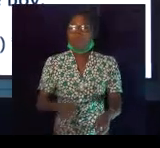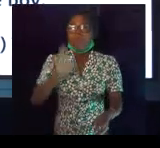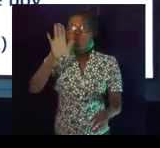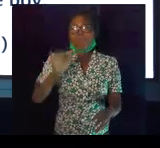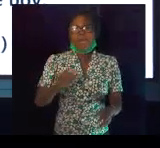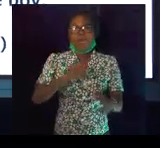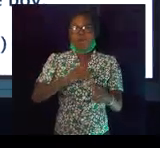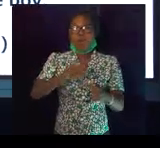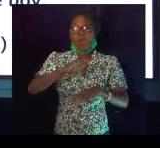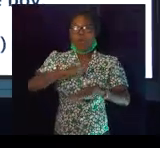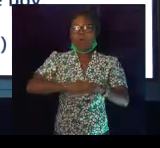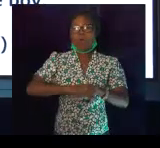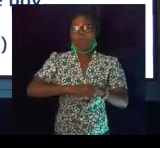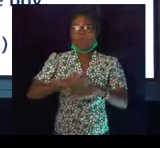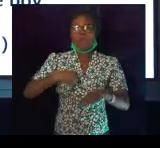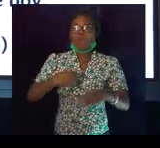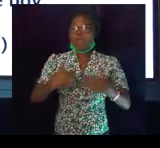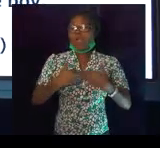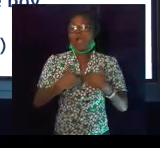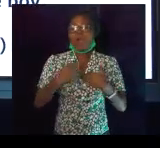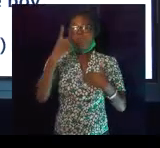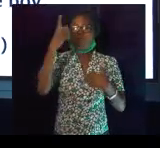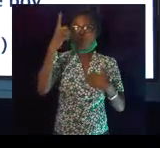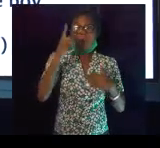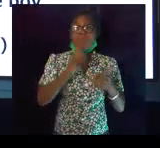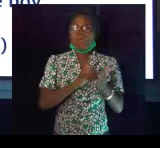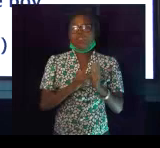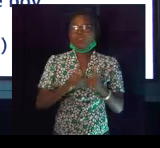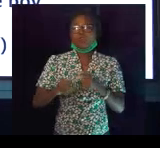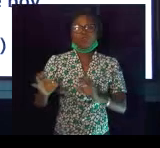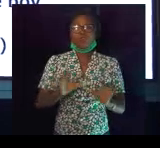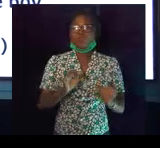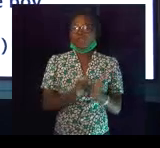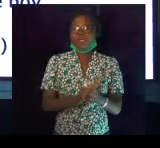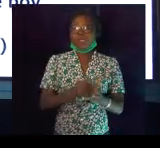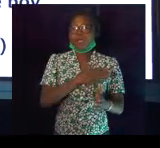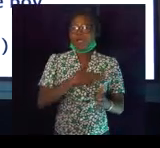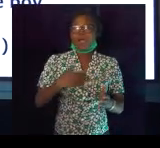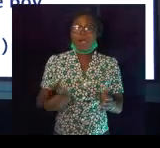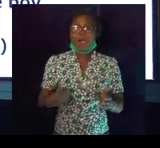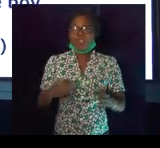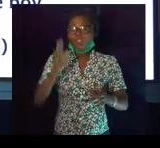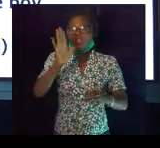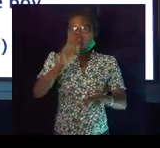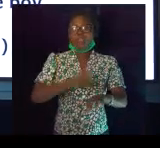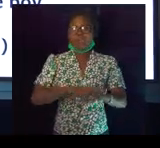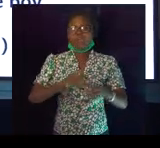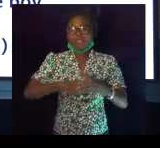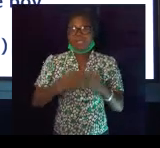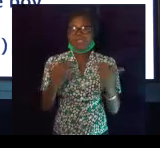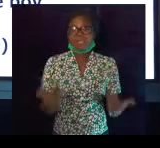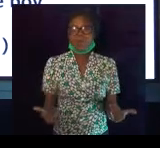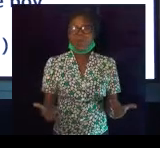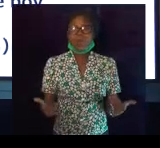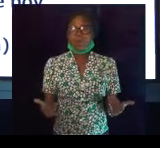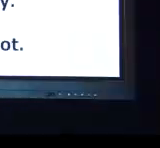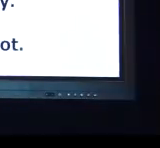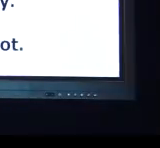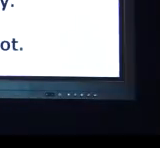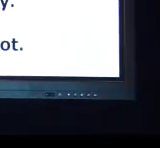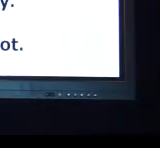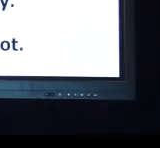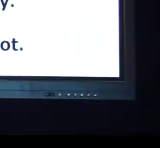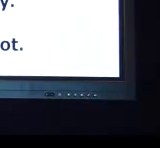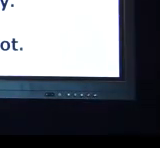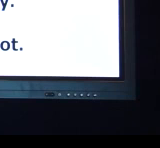by or on. You have 1 minute to do that, and your time starts now.